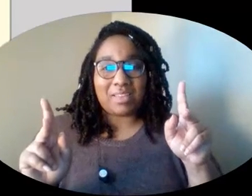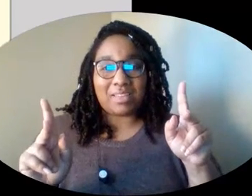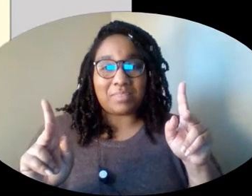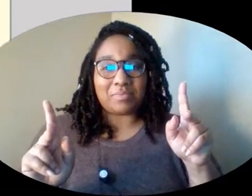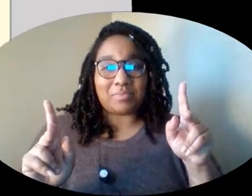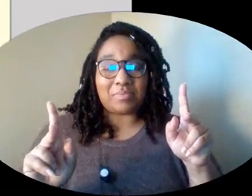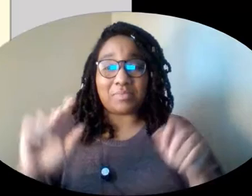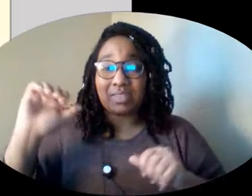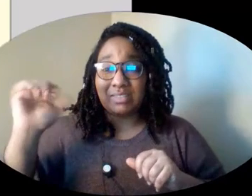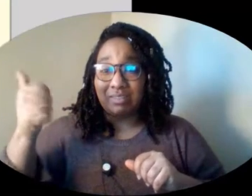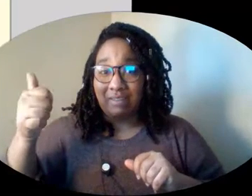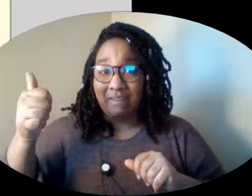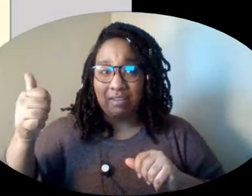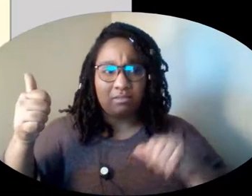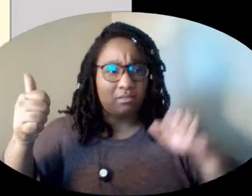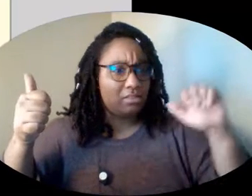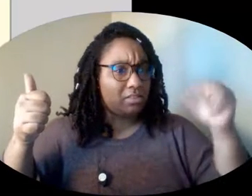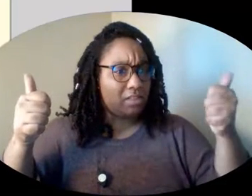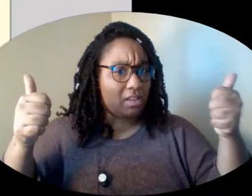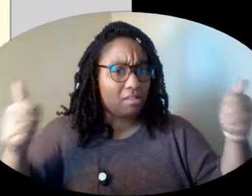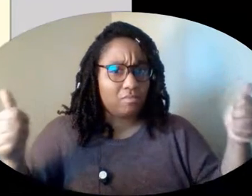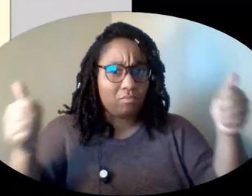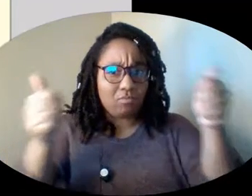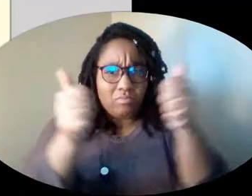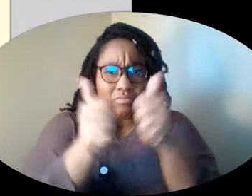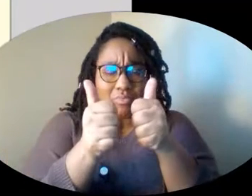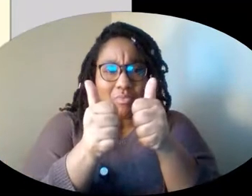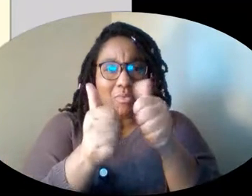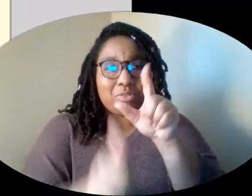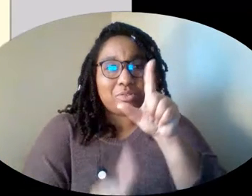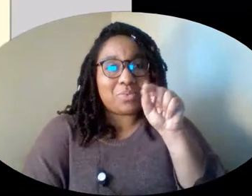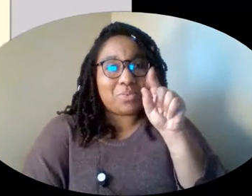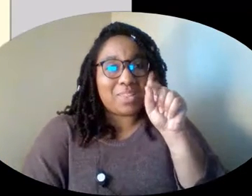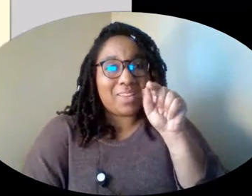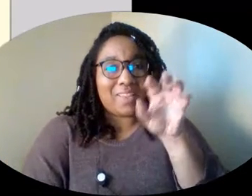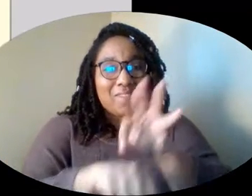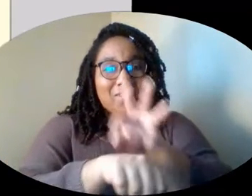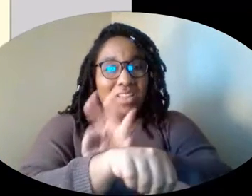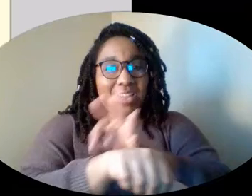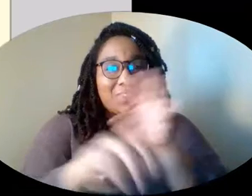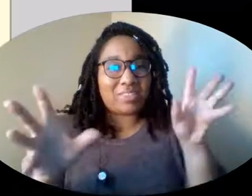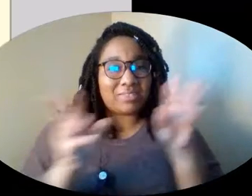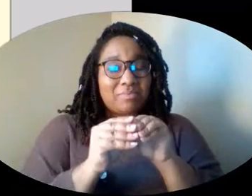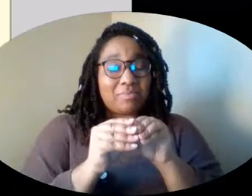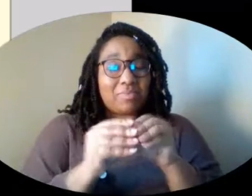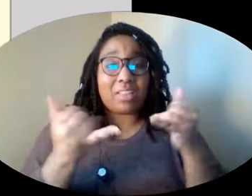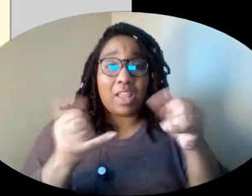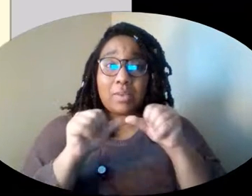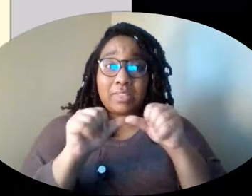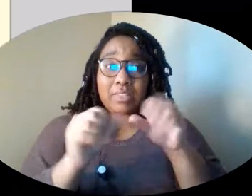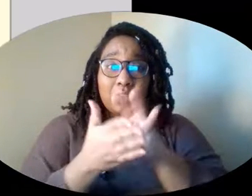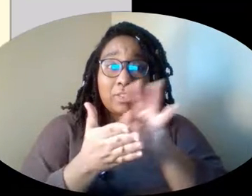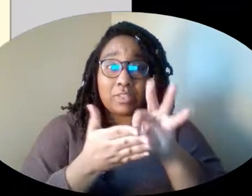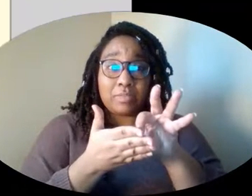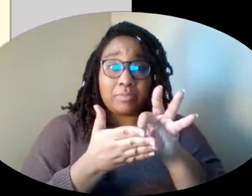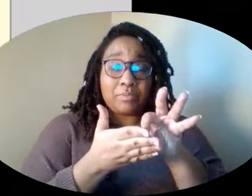we put this 10 together and this 10 together, we got 20 feathers. All right, we're going to keep counting. We were at 20.